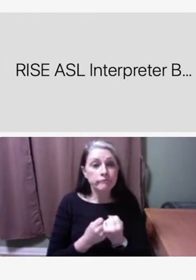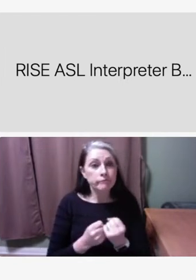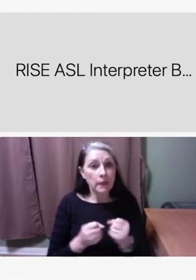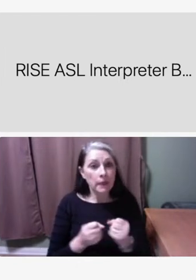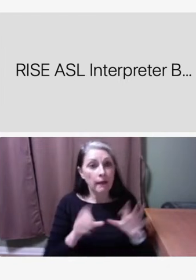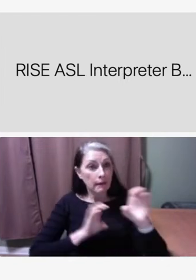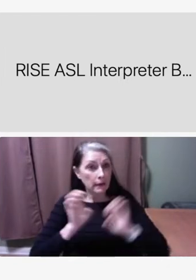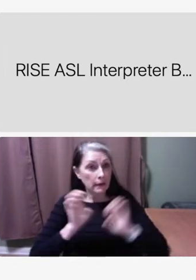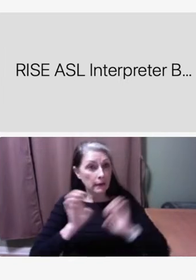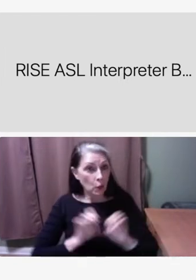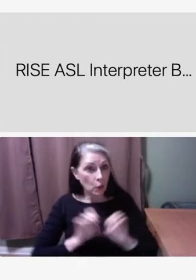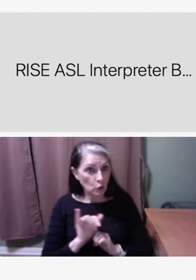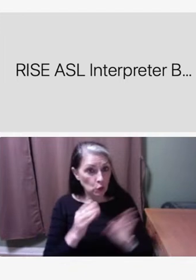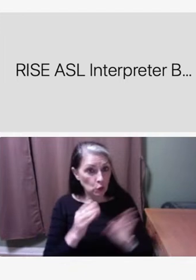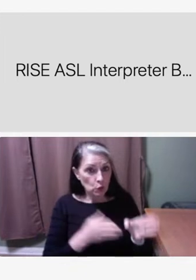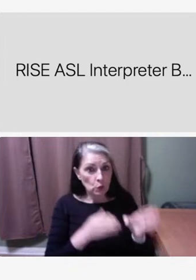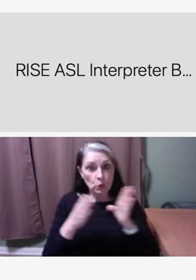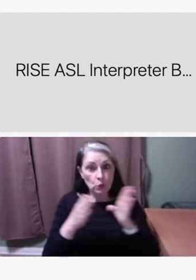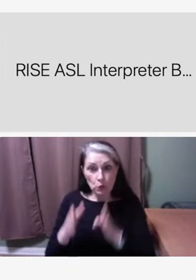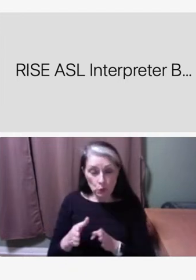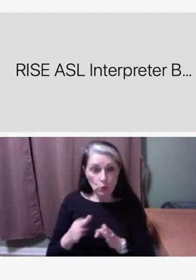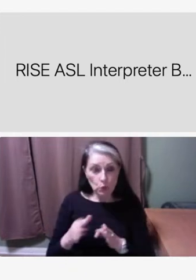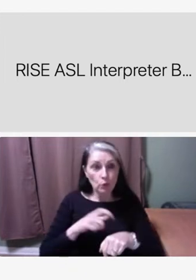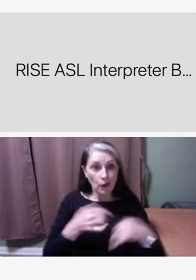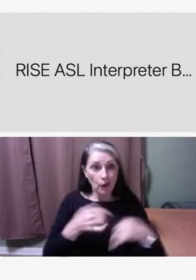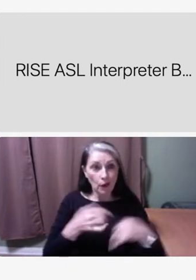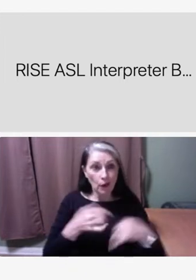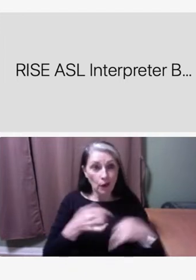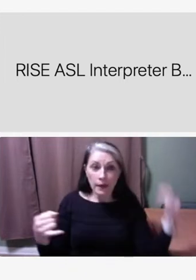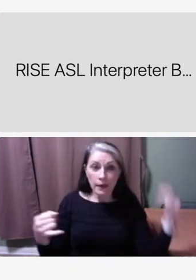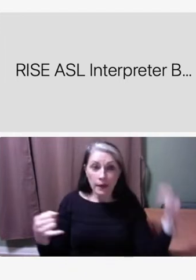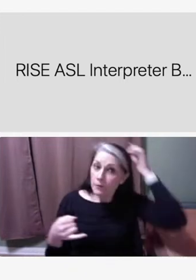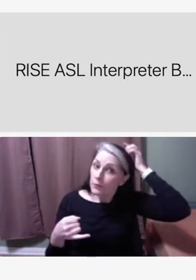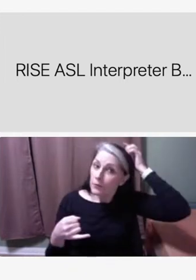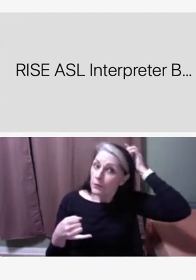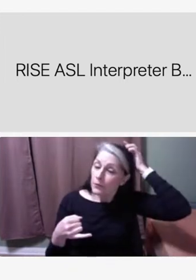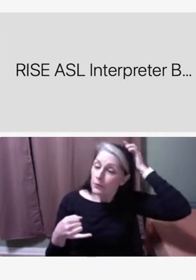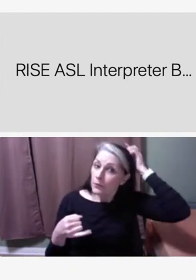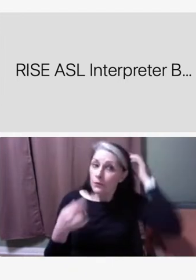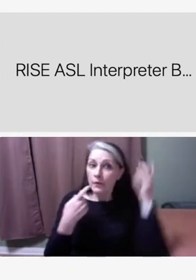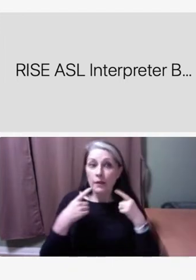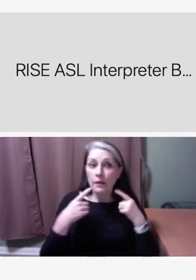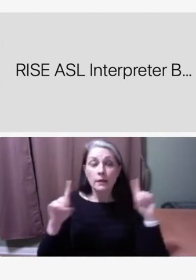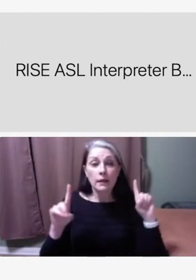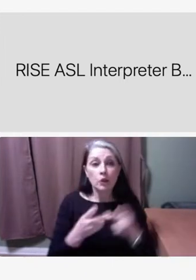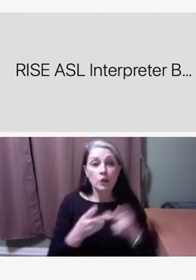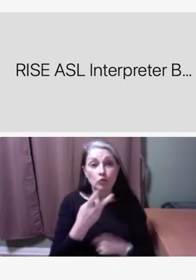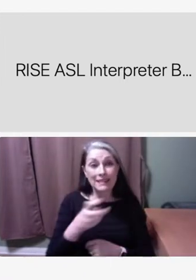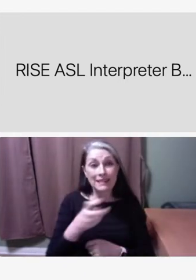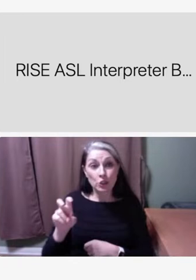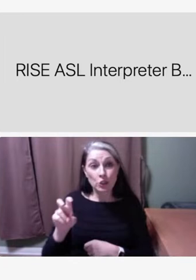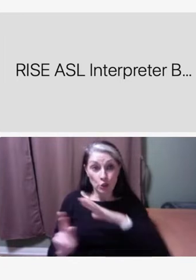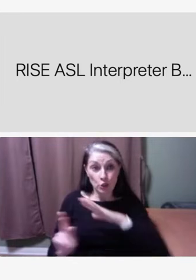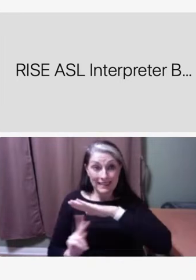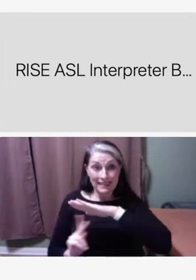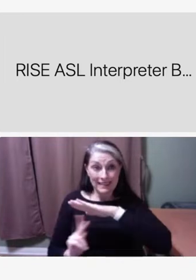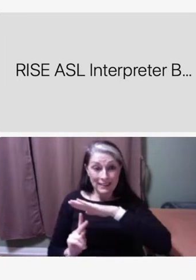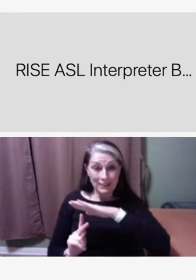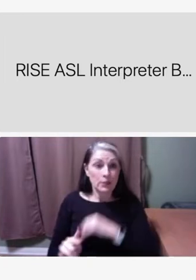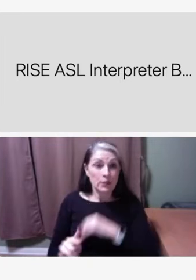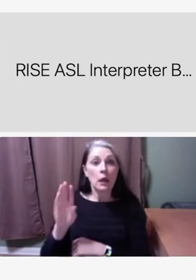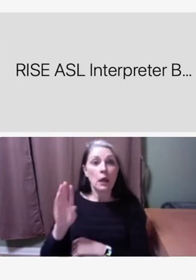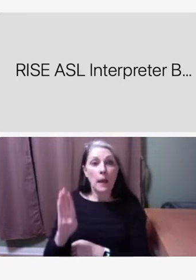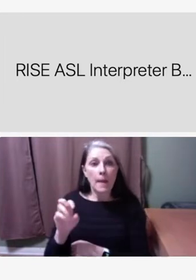Next on the timeline, we're excited to announce that dual immersion transitional kinder is coming to Burney and Grand Terrace Elementary Schools this upcoming school